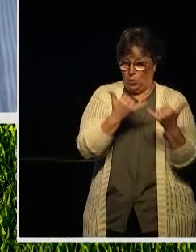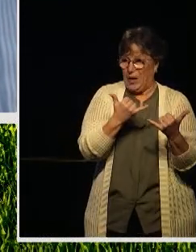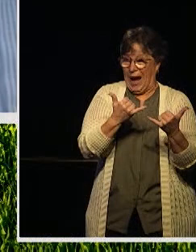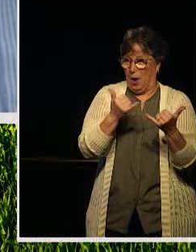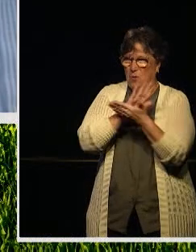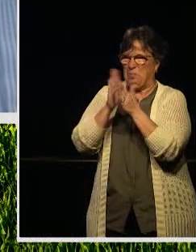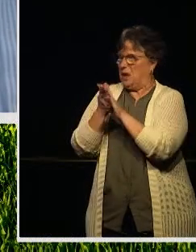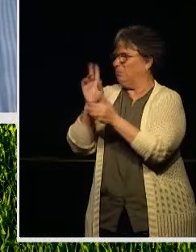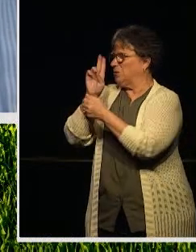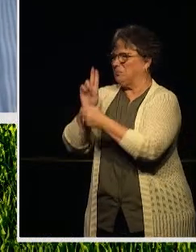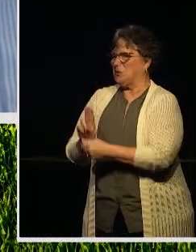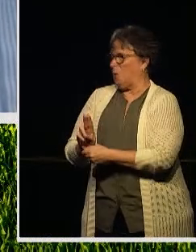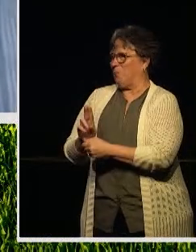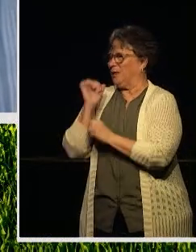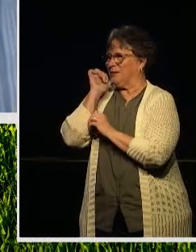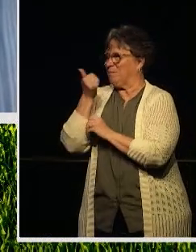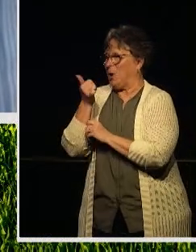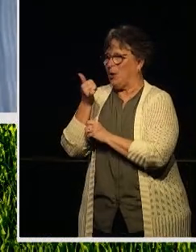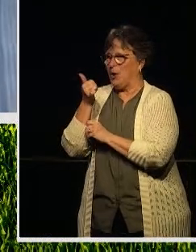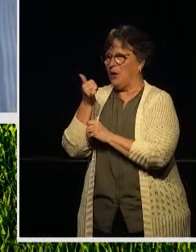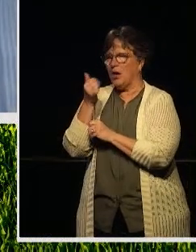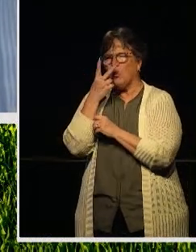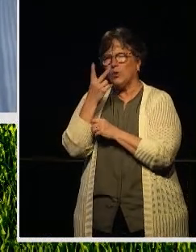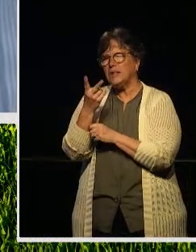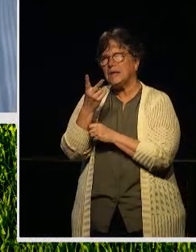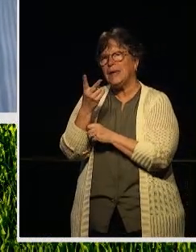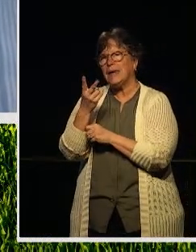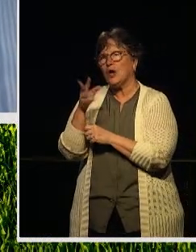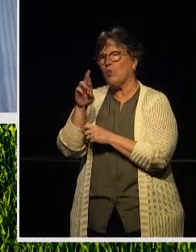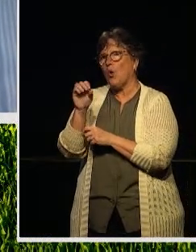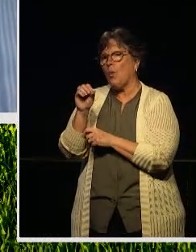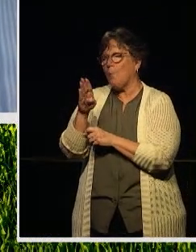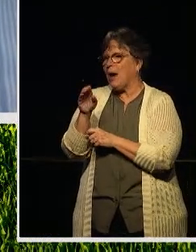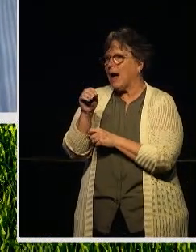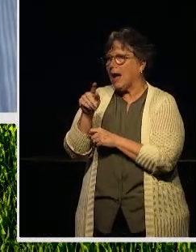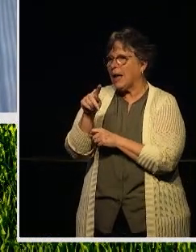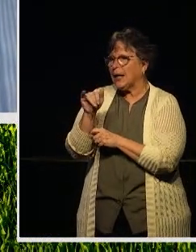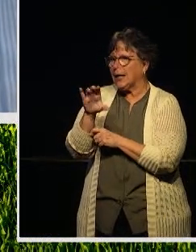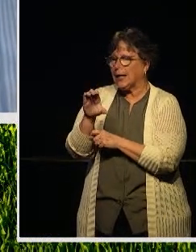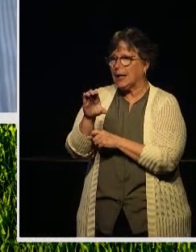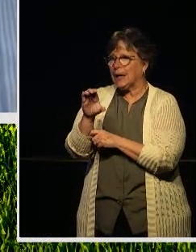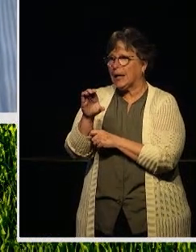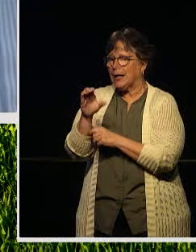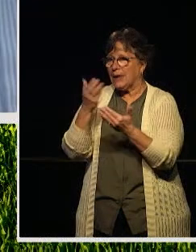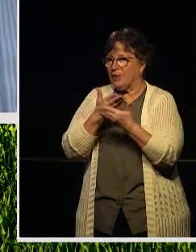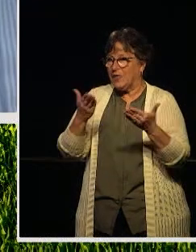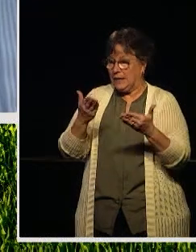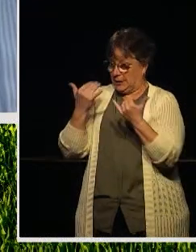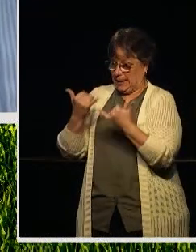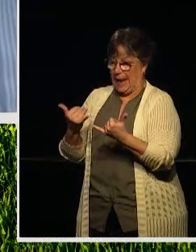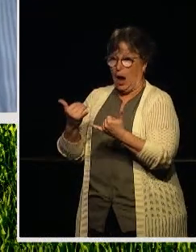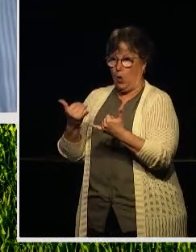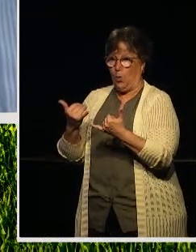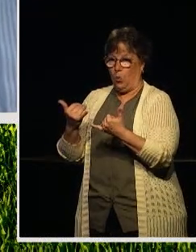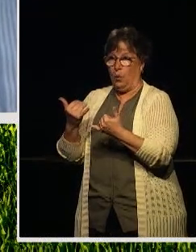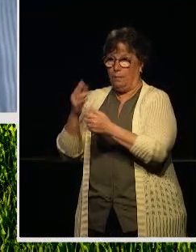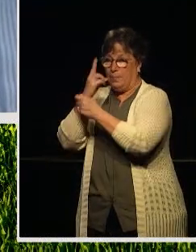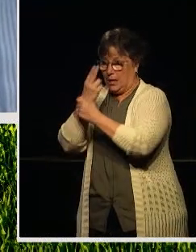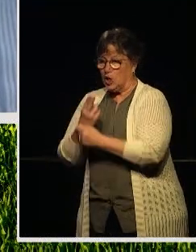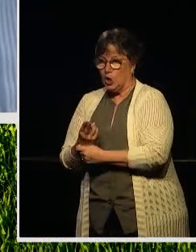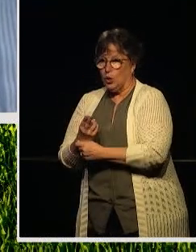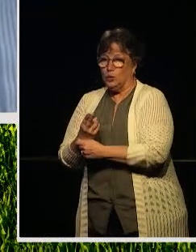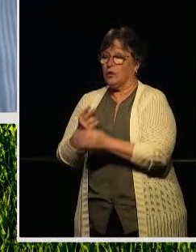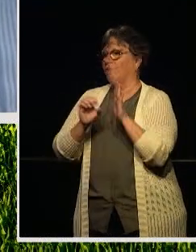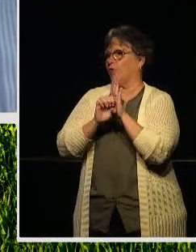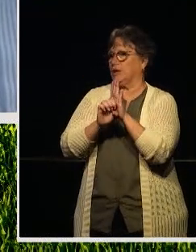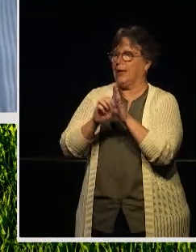tomorrow. We're seeing some robotic applications already becoming widely used in dairy and controlled